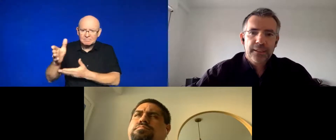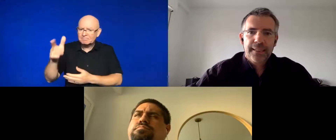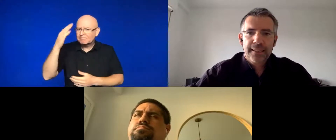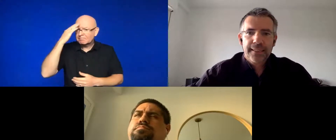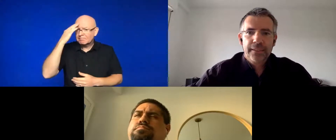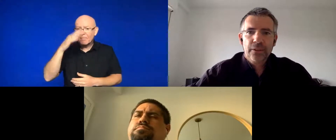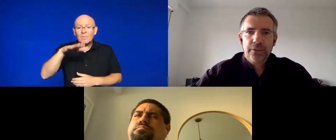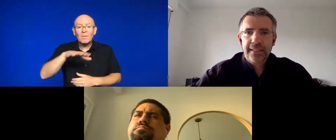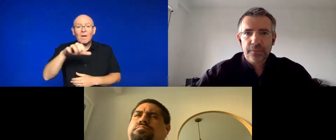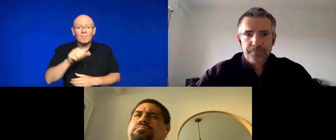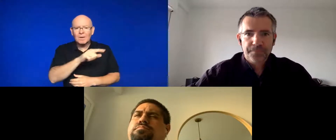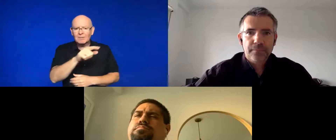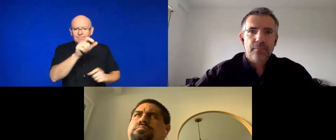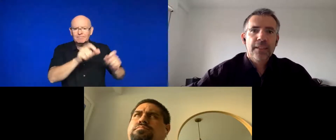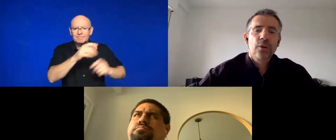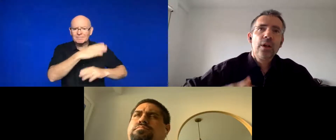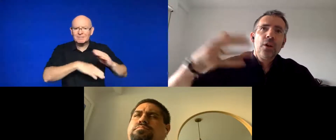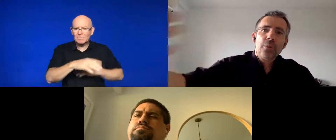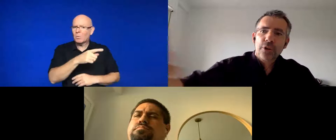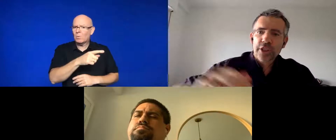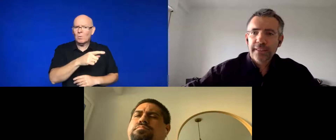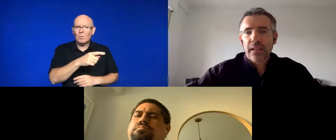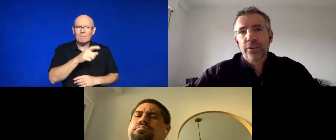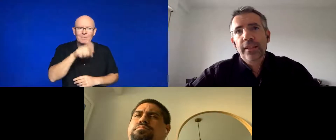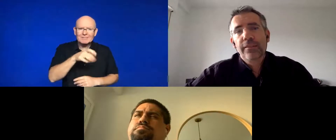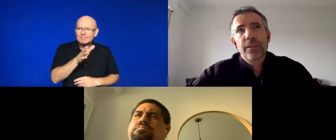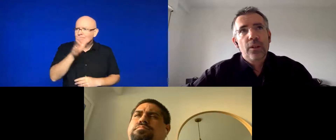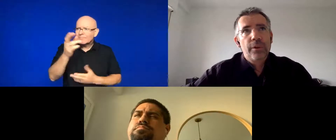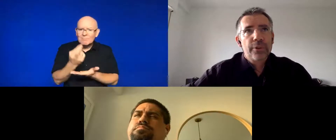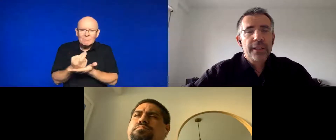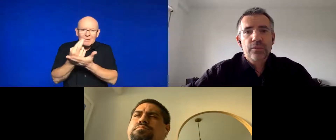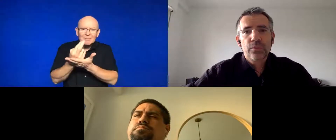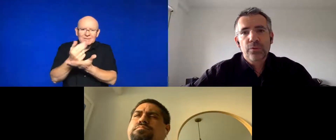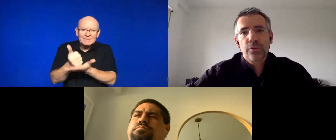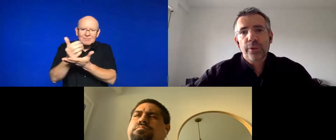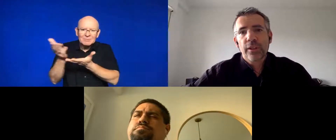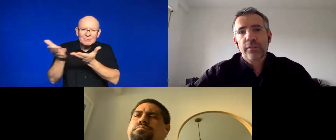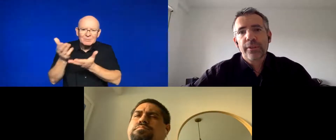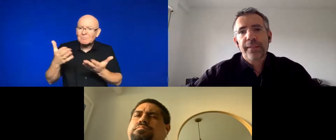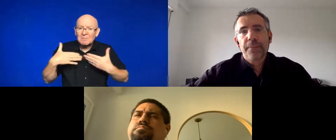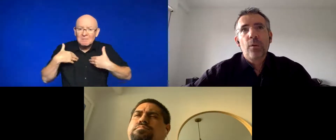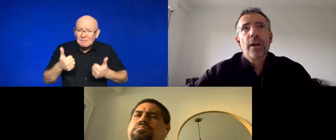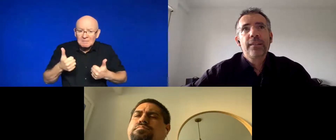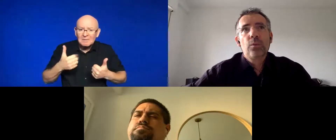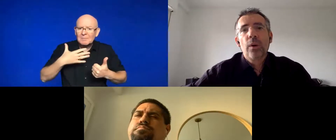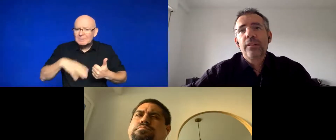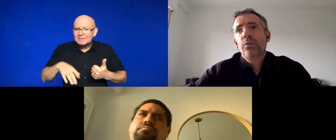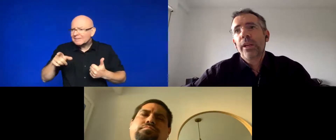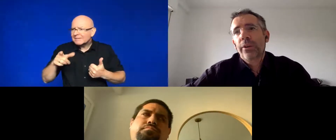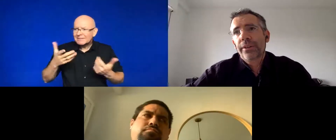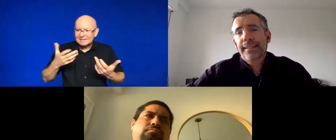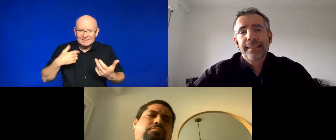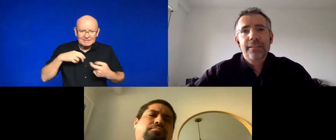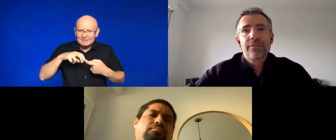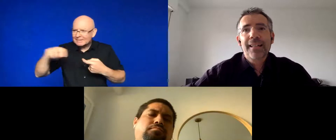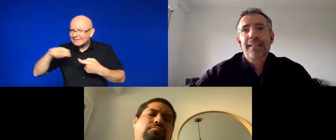movement in the lockdown. So projecting ourselves with regards to the recovery, what did we